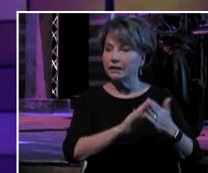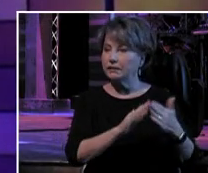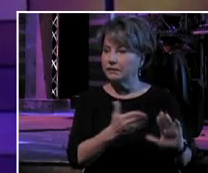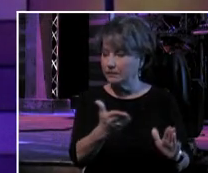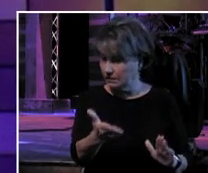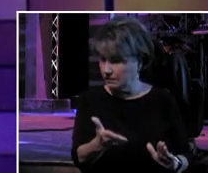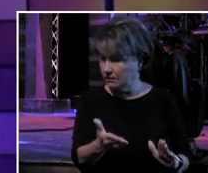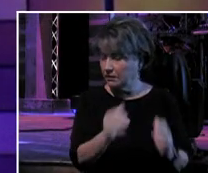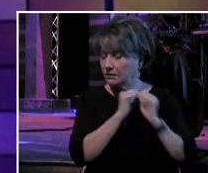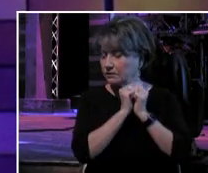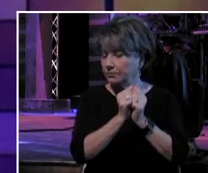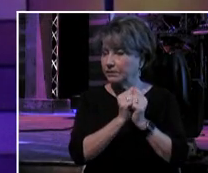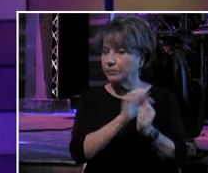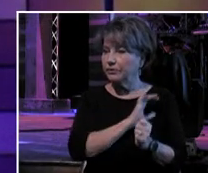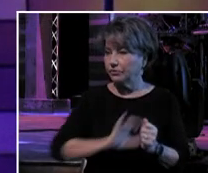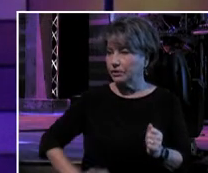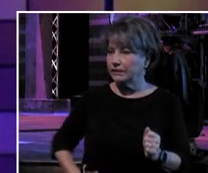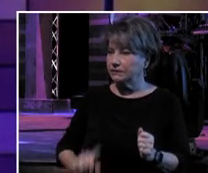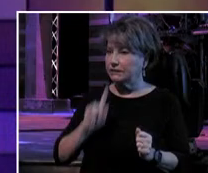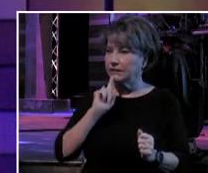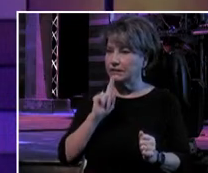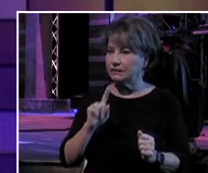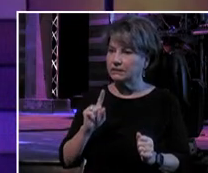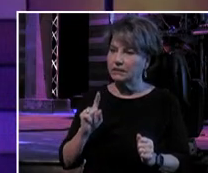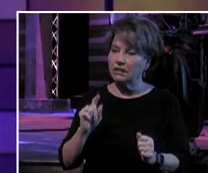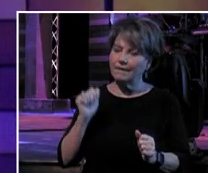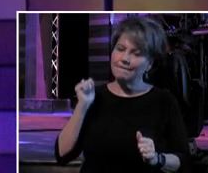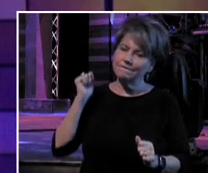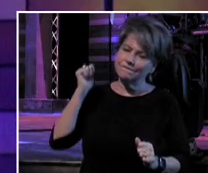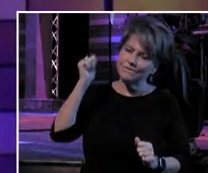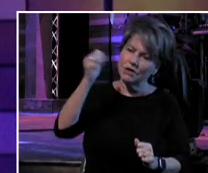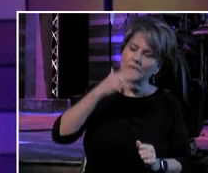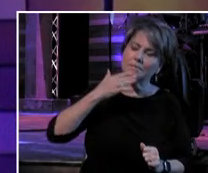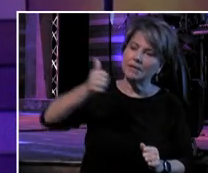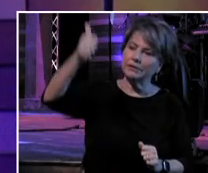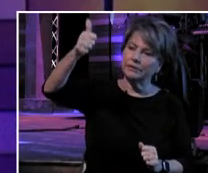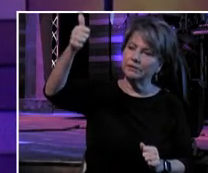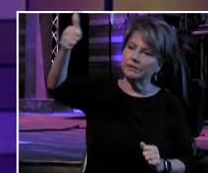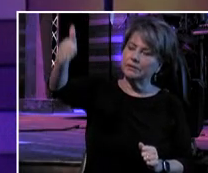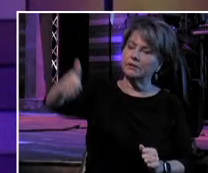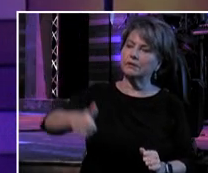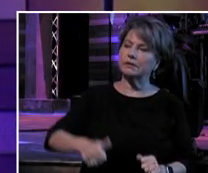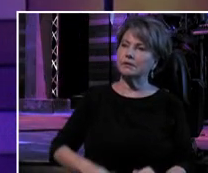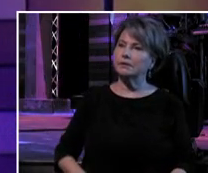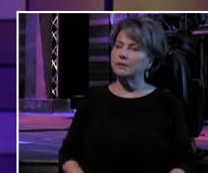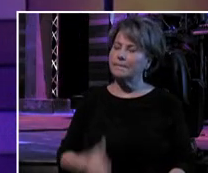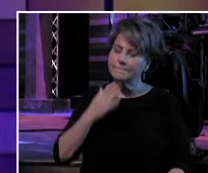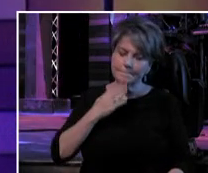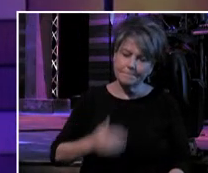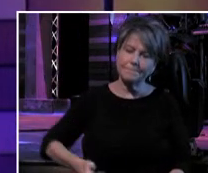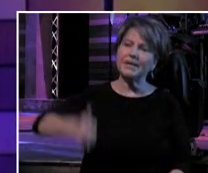to be with Christ is far better, far better.